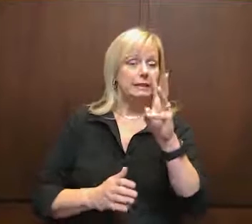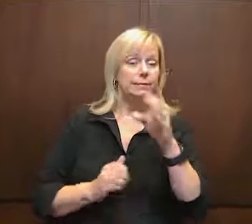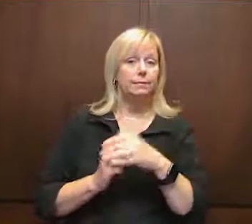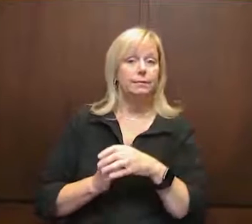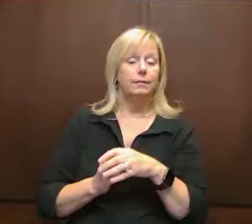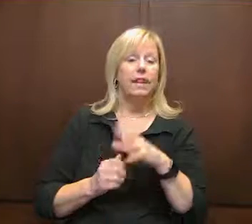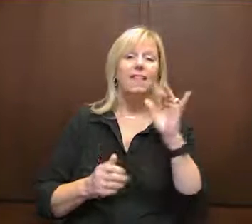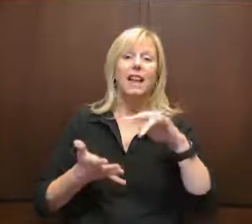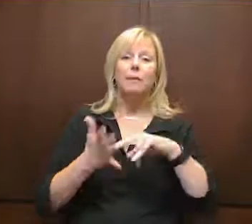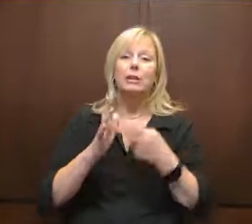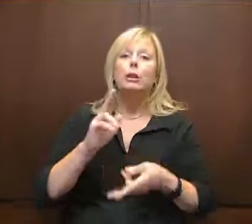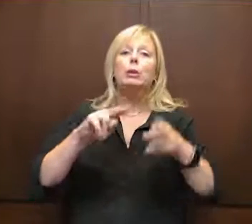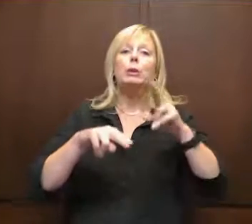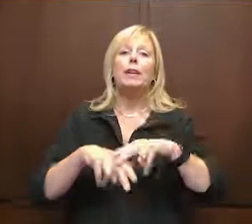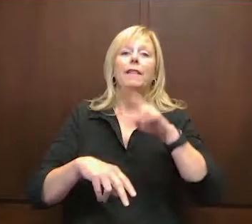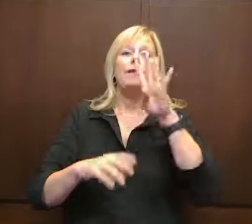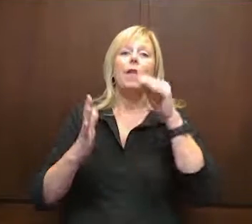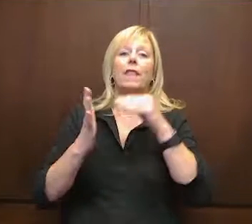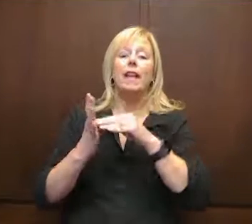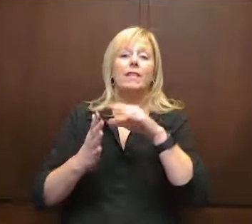1,033,526, which is an increase of